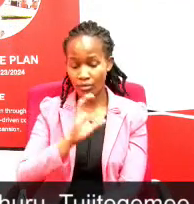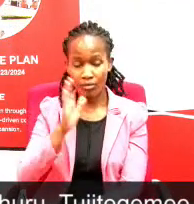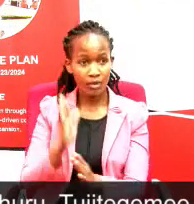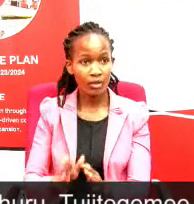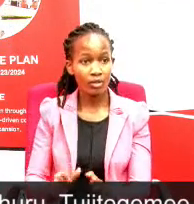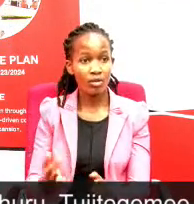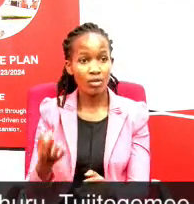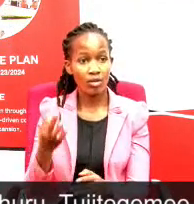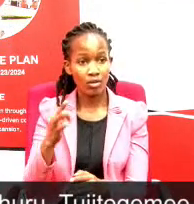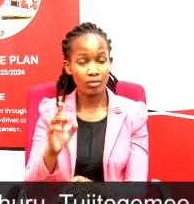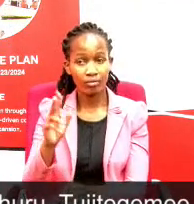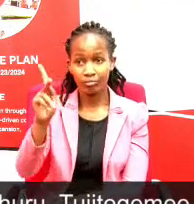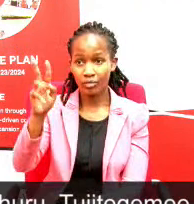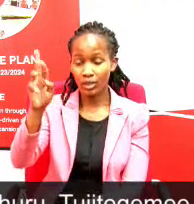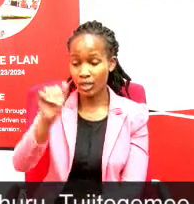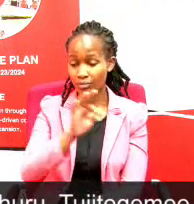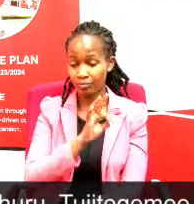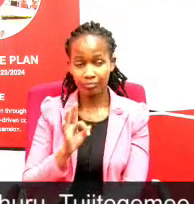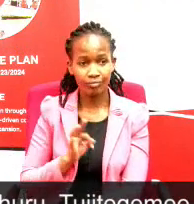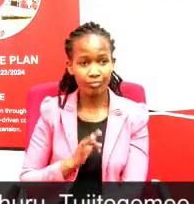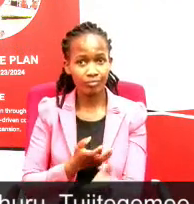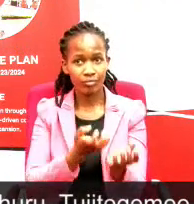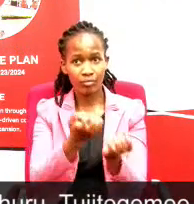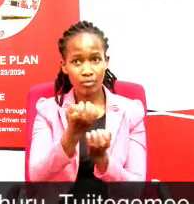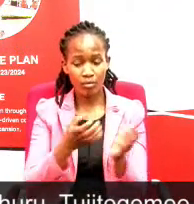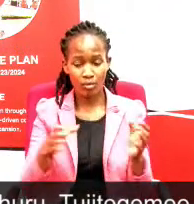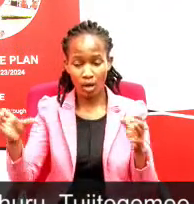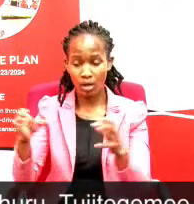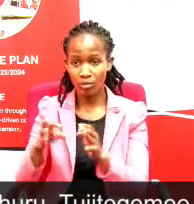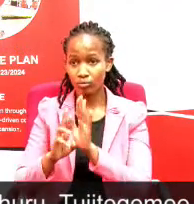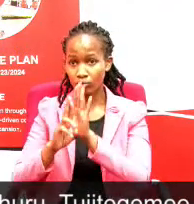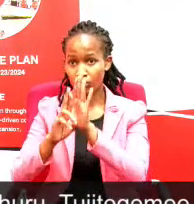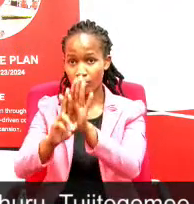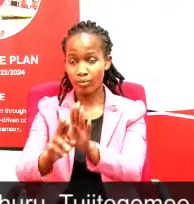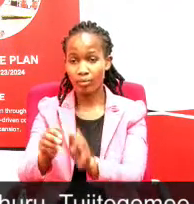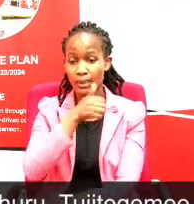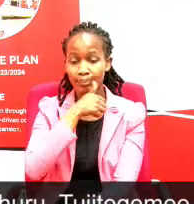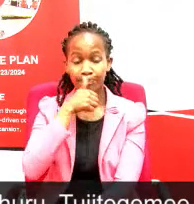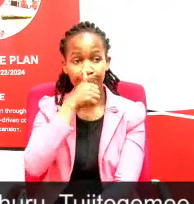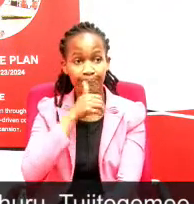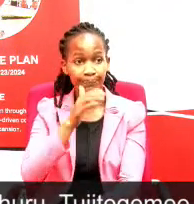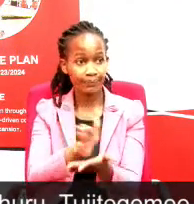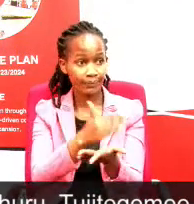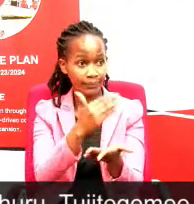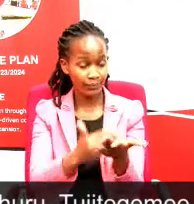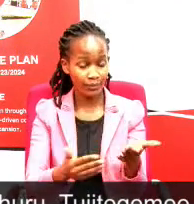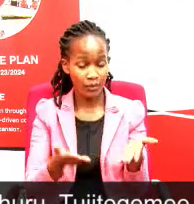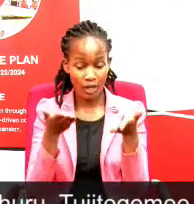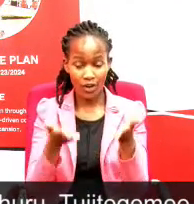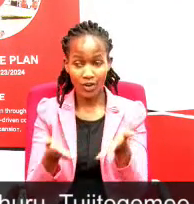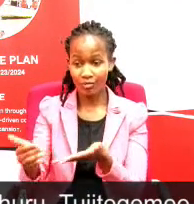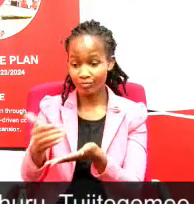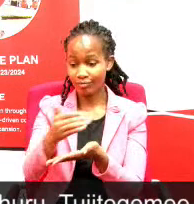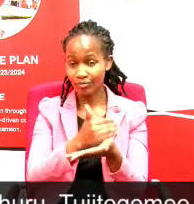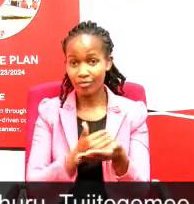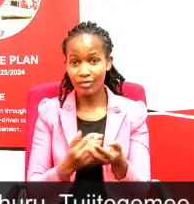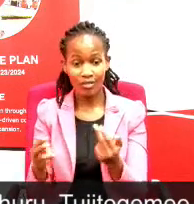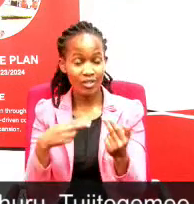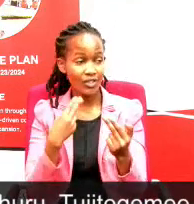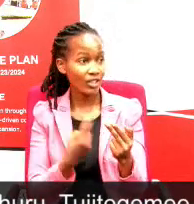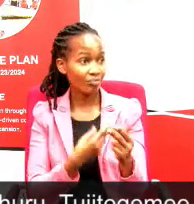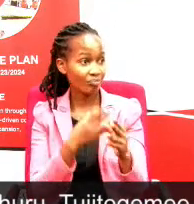of KRA, the business community who I'm representing, the private sector, who are here gathered and watching